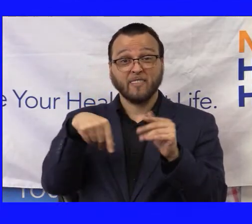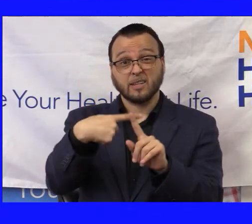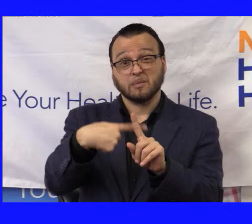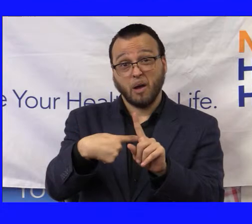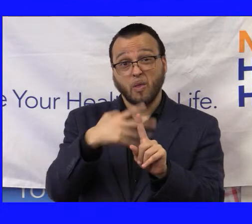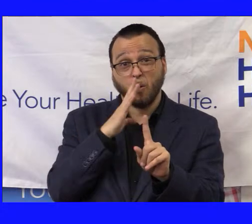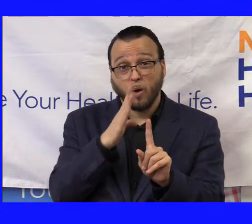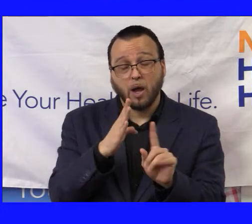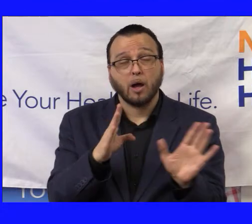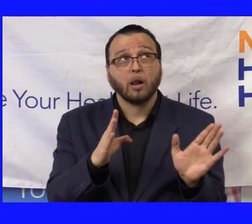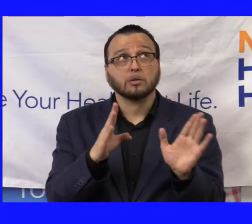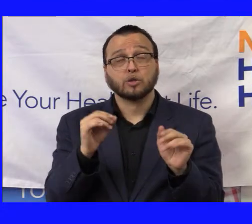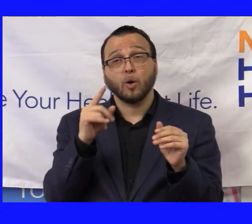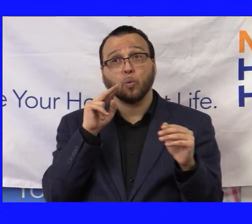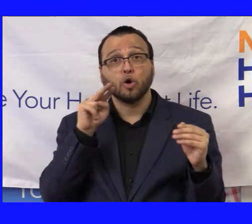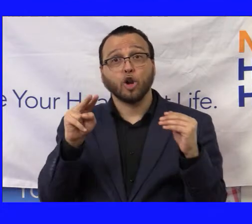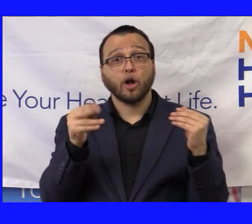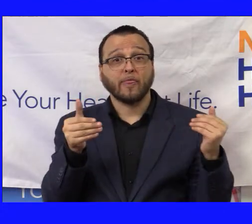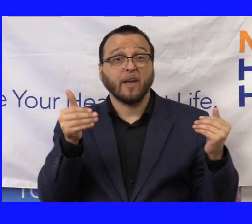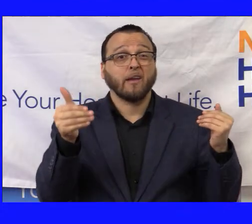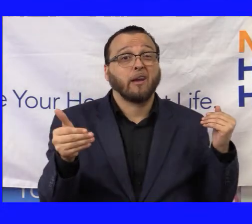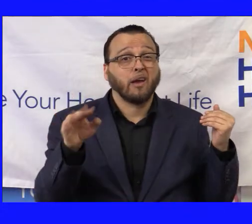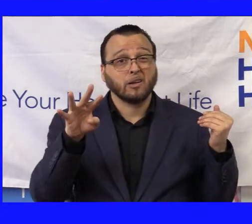effectively you're looking at the next $40 million